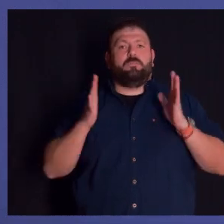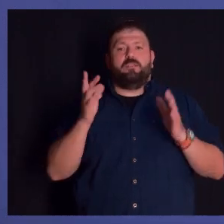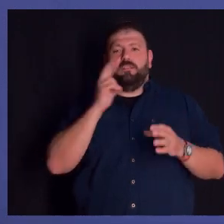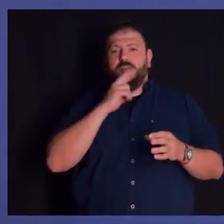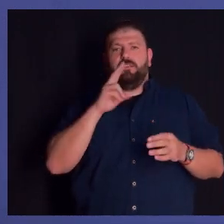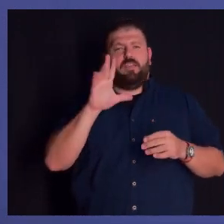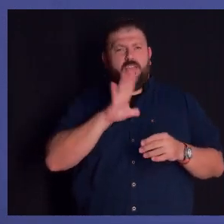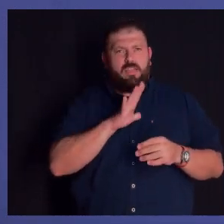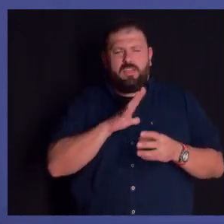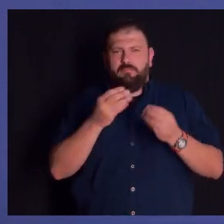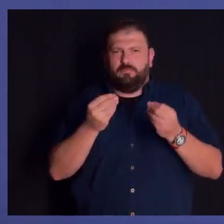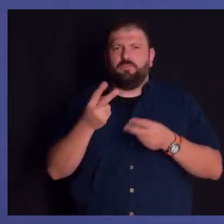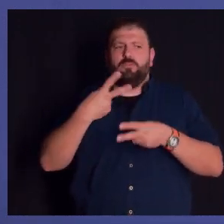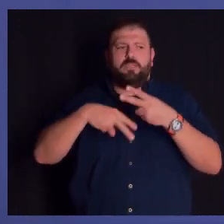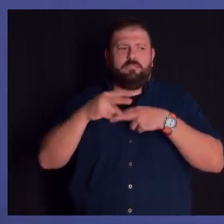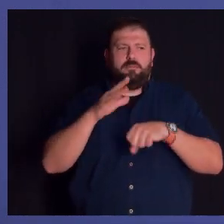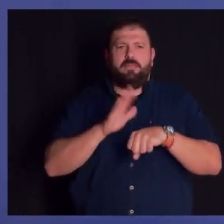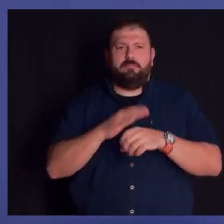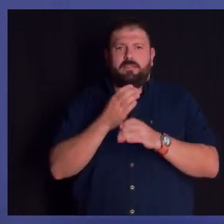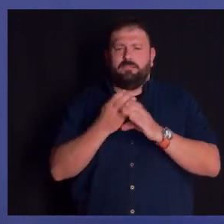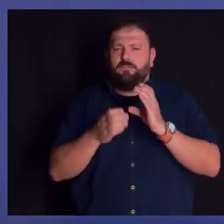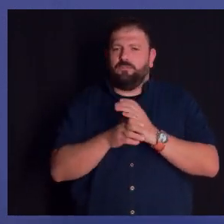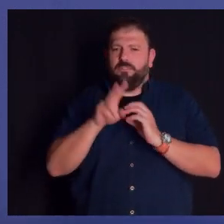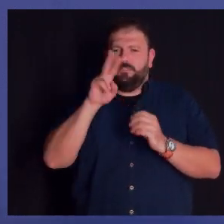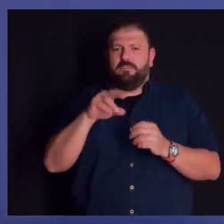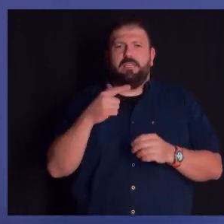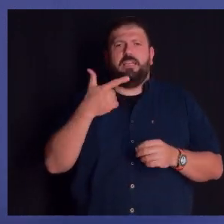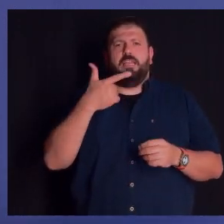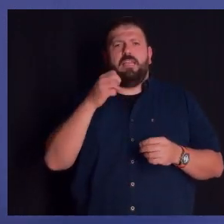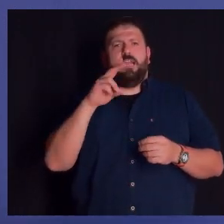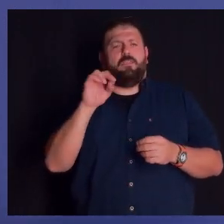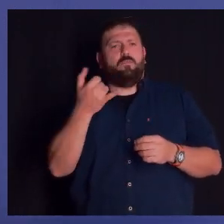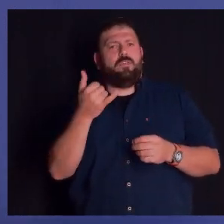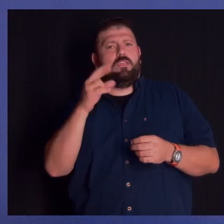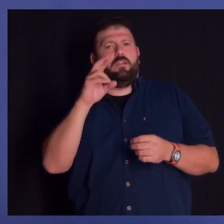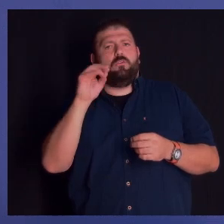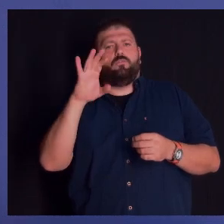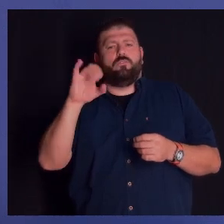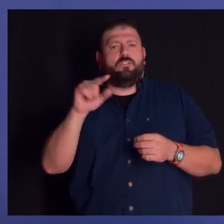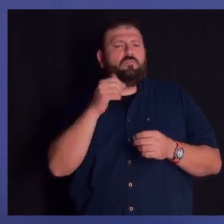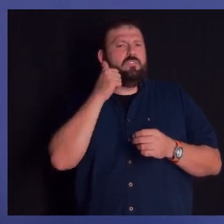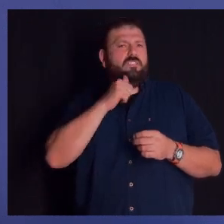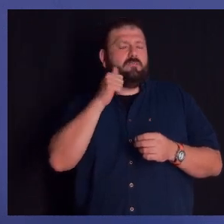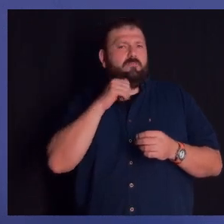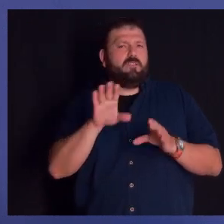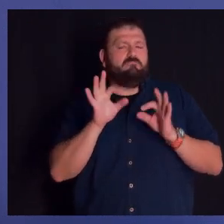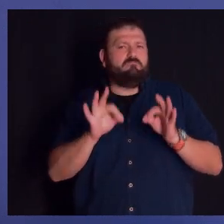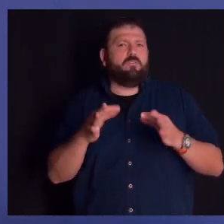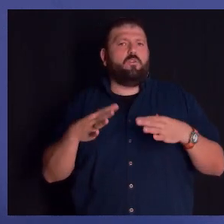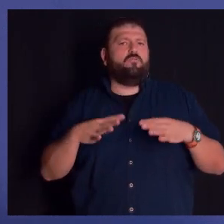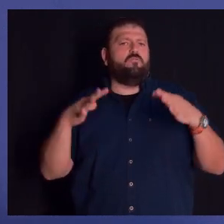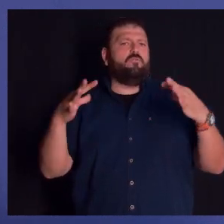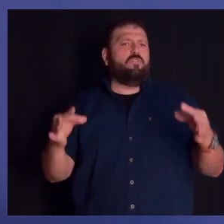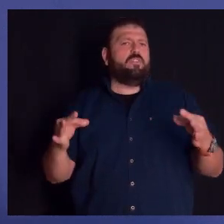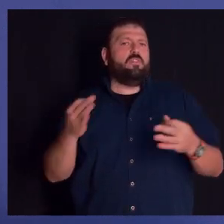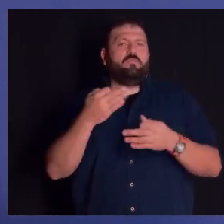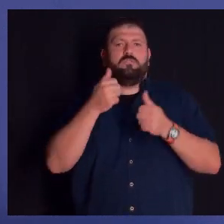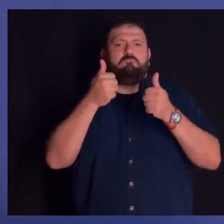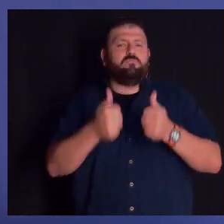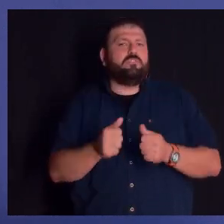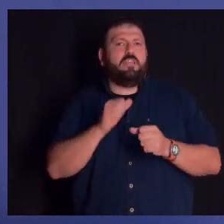surprising us. Many more things will come from Russia. Gerardo and Rocio, as usual, our founders. There are no